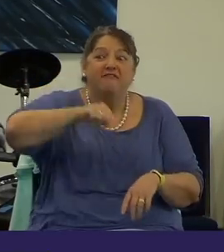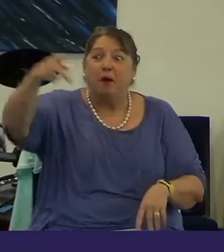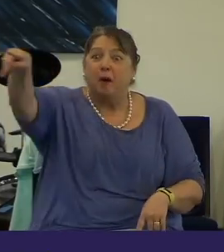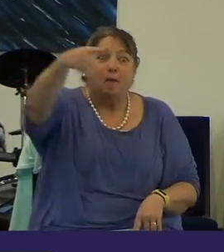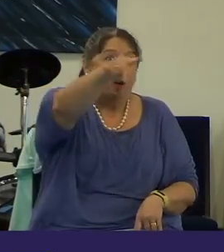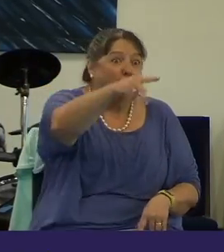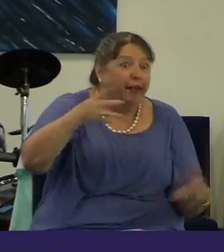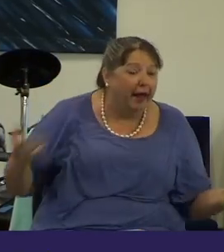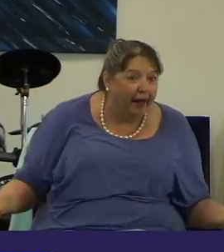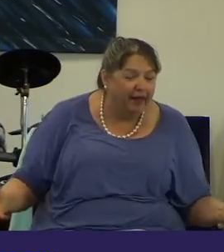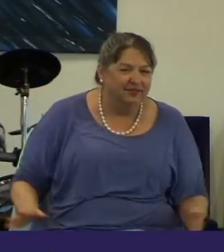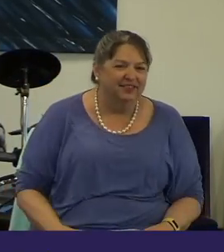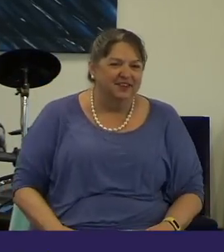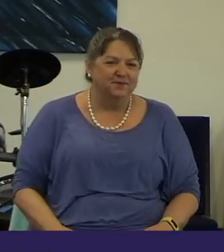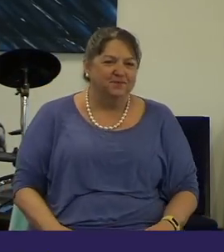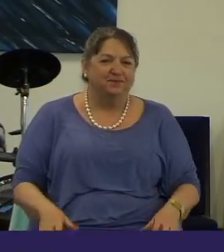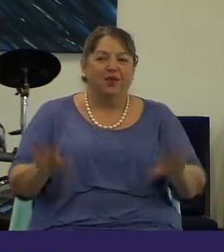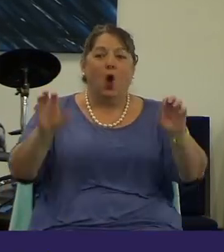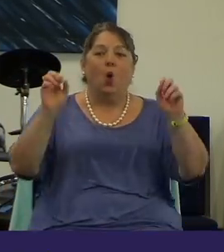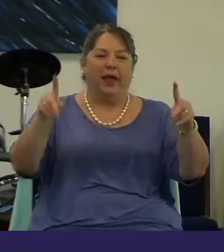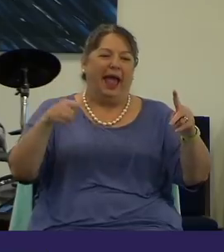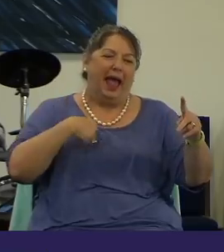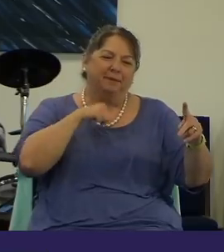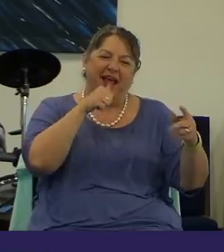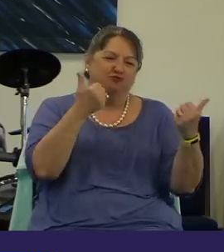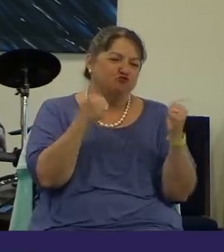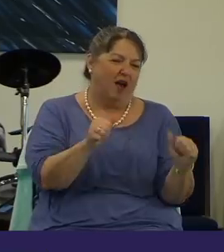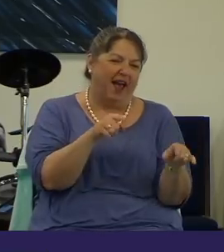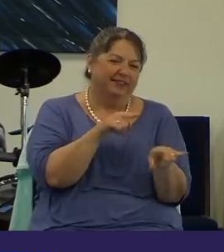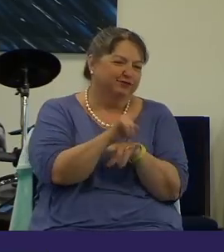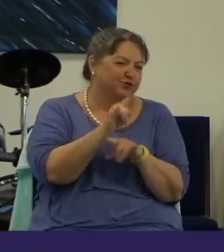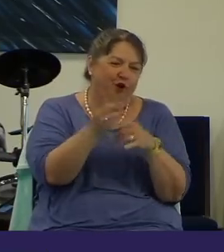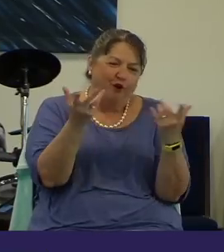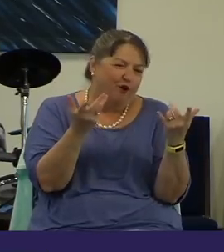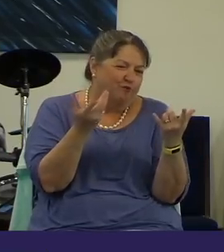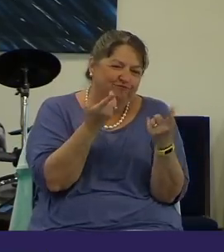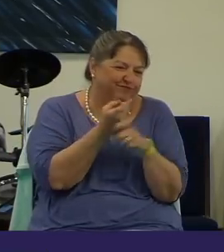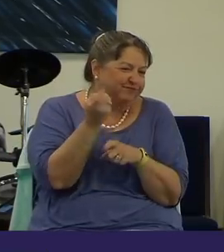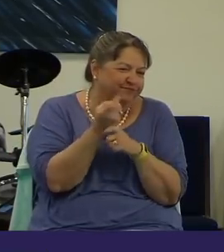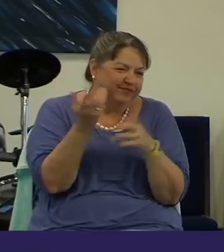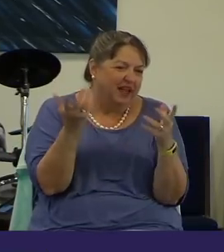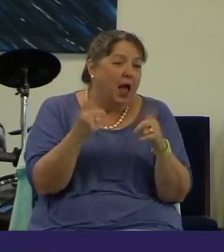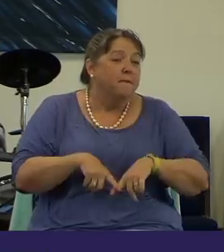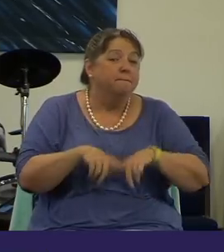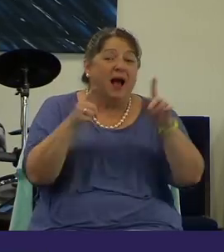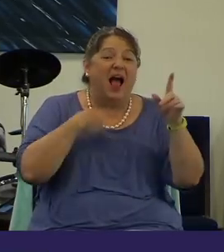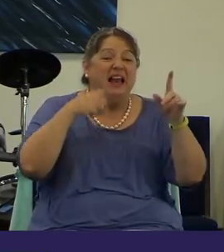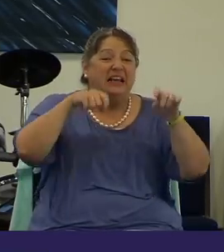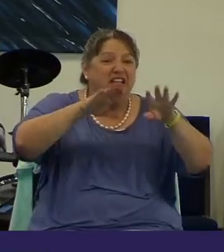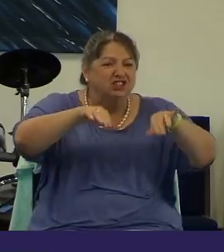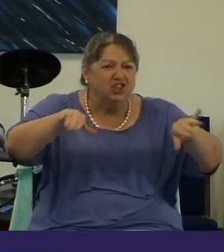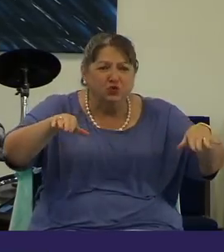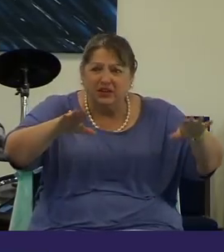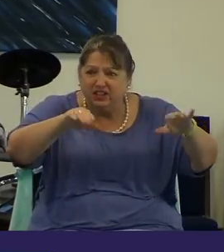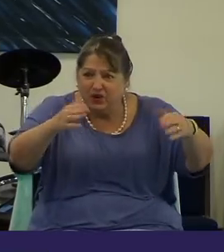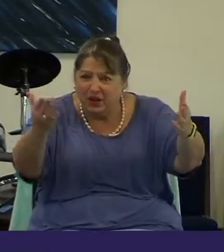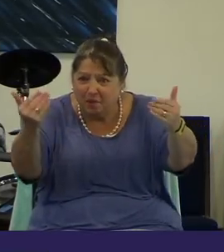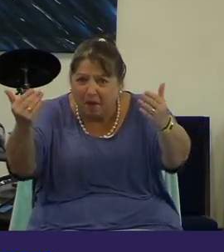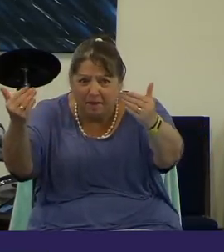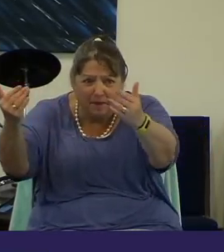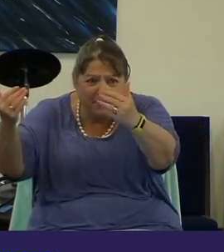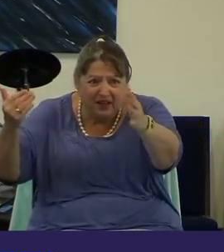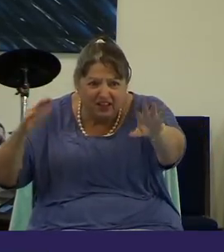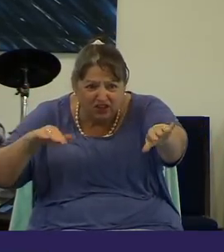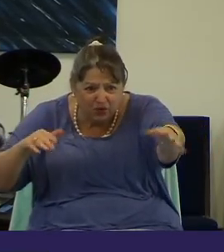so now I'm not the stand-up comedian, even though I think some days I should have been. I need children. Do we have any